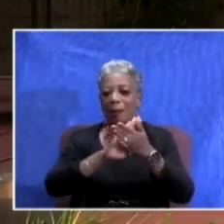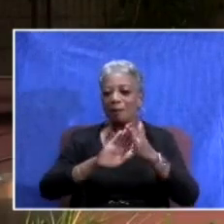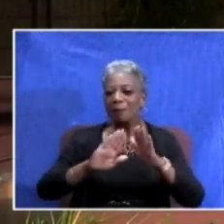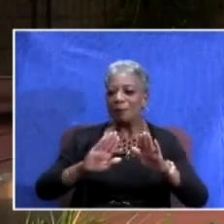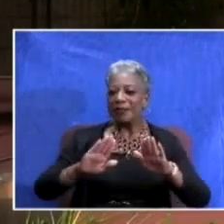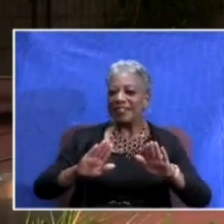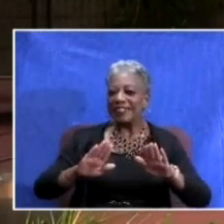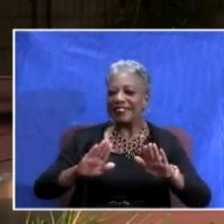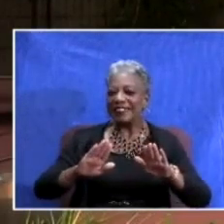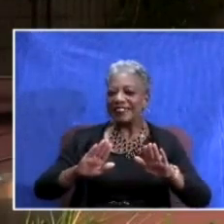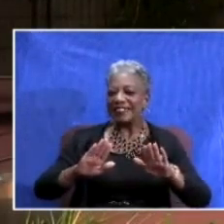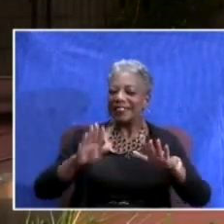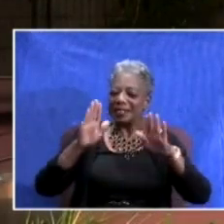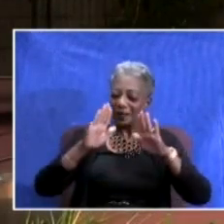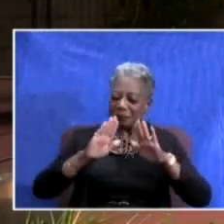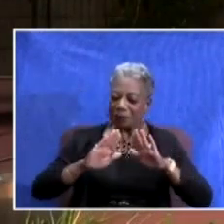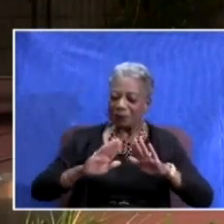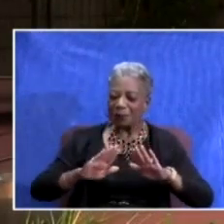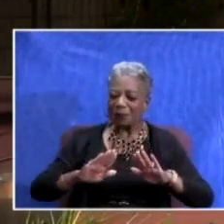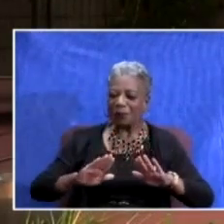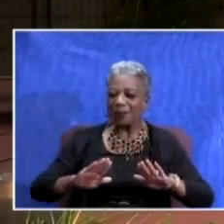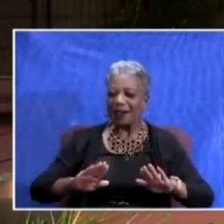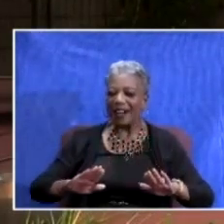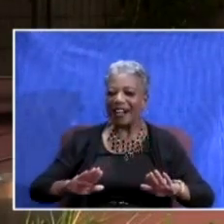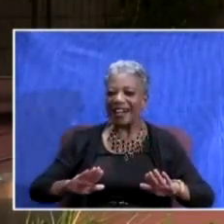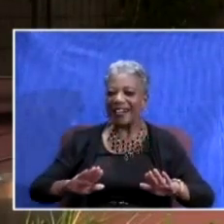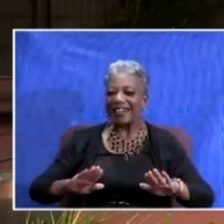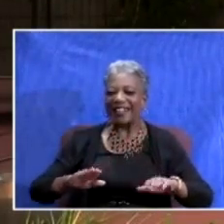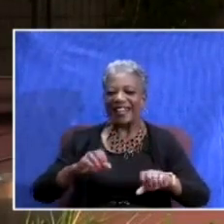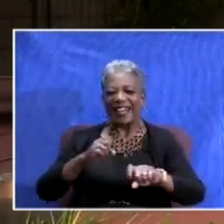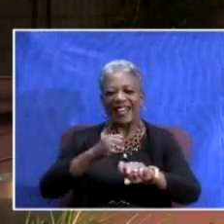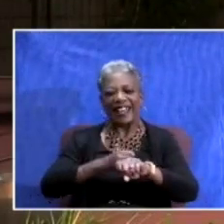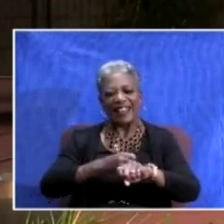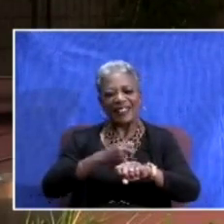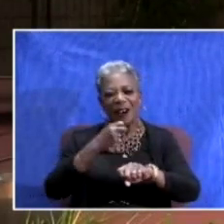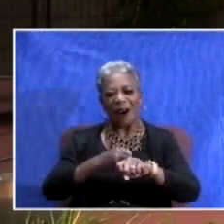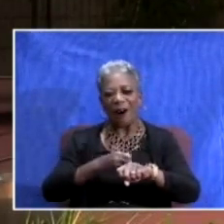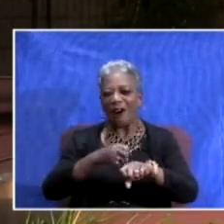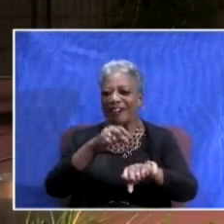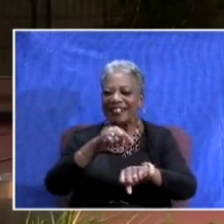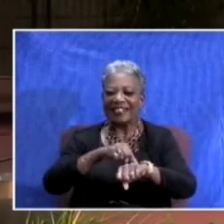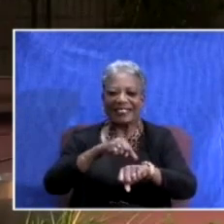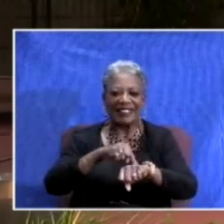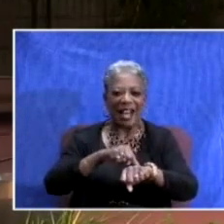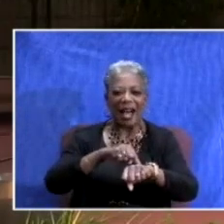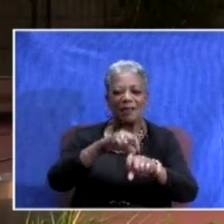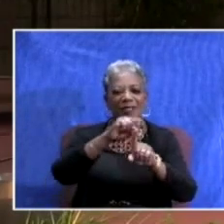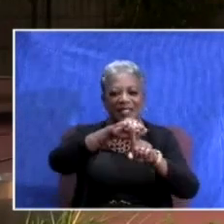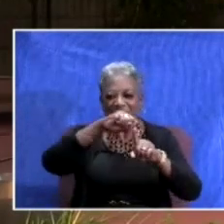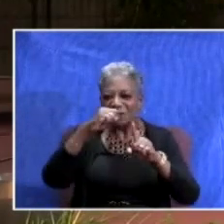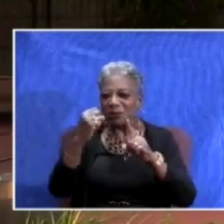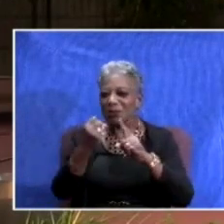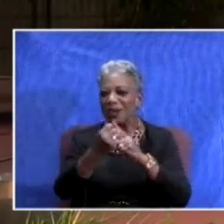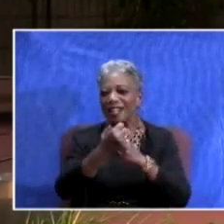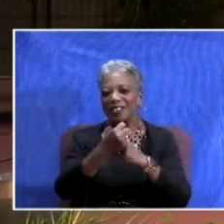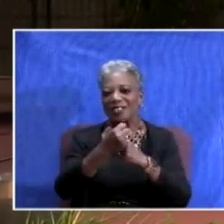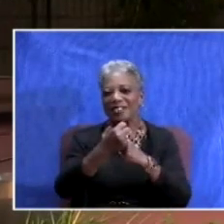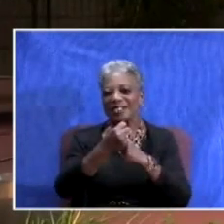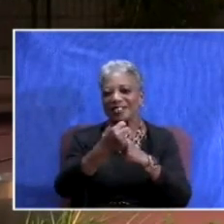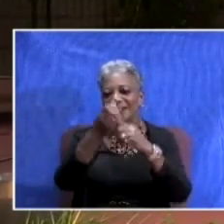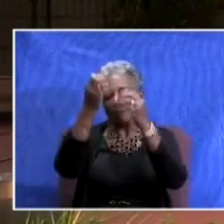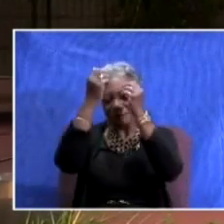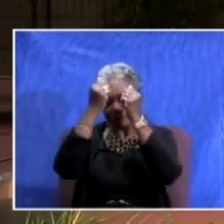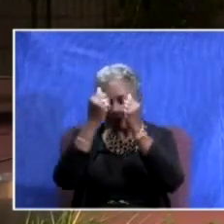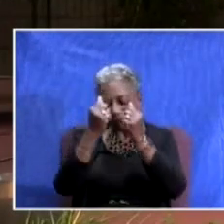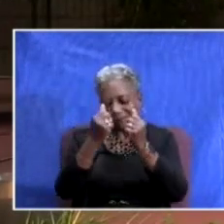still. And the winds and the waves shall obey his will. To God be the